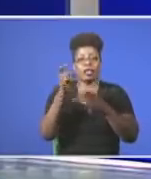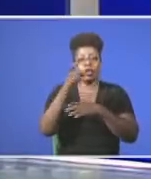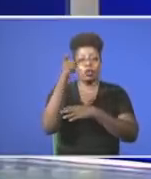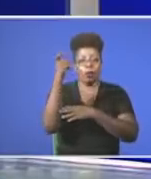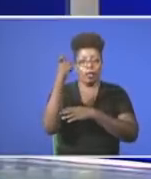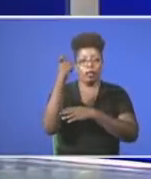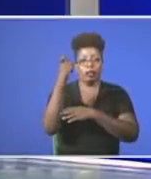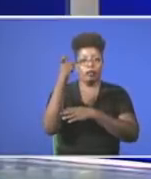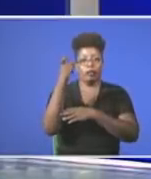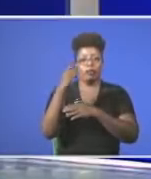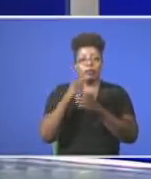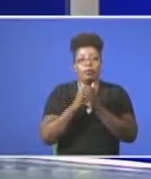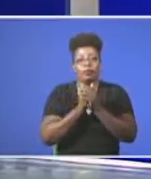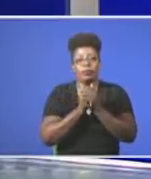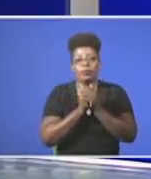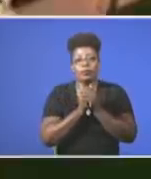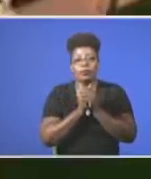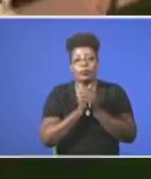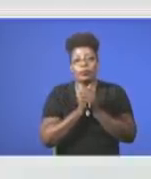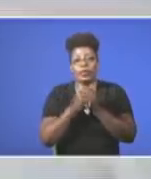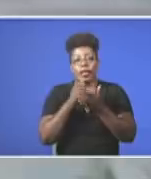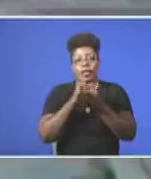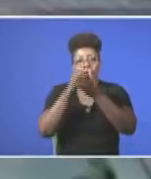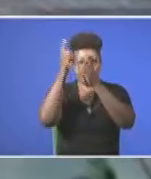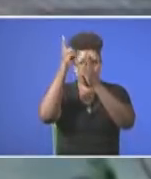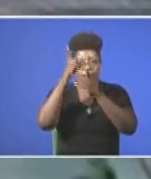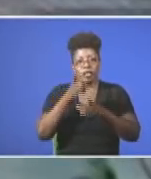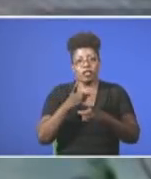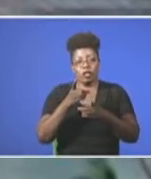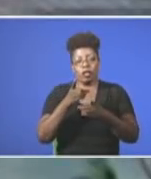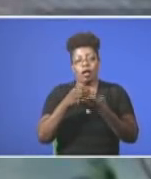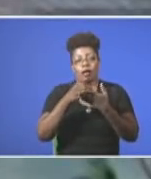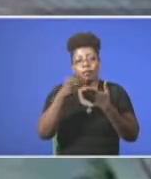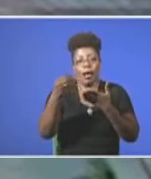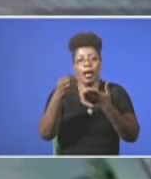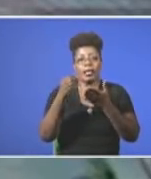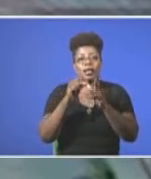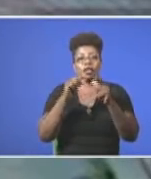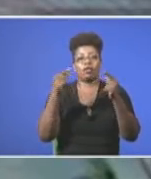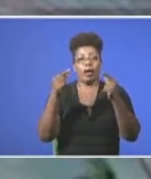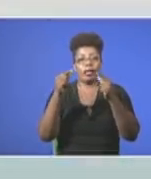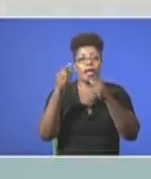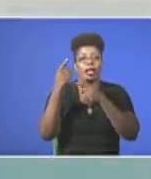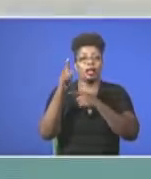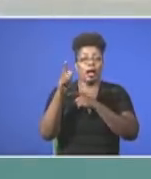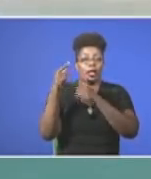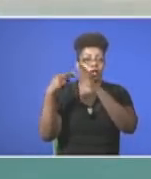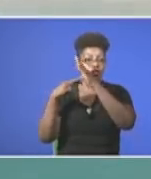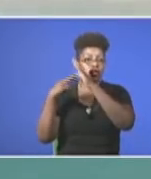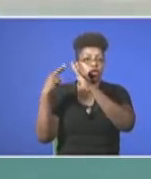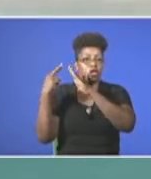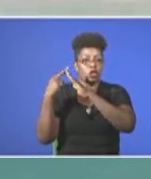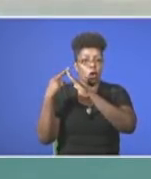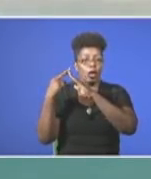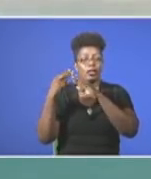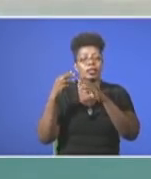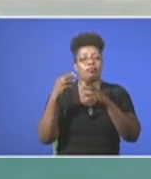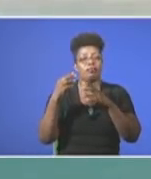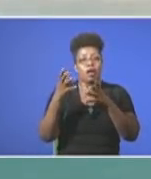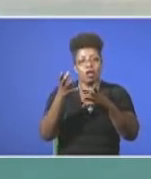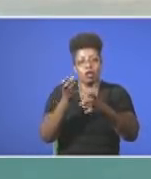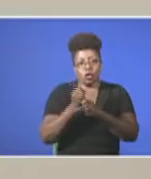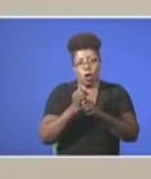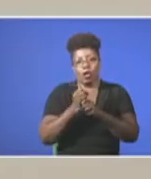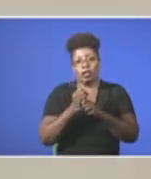Swain tells us more. The decision to purchase the Grand Lucayan Resort in Grand Bahama received mixed reaction in the court of